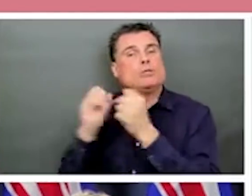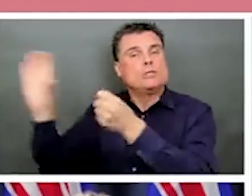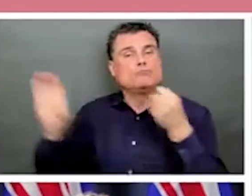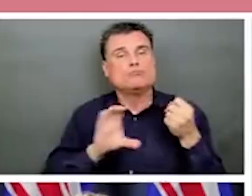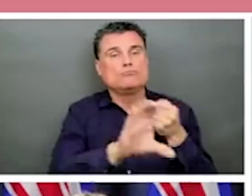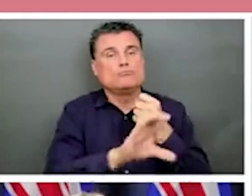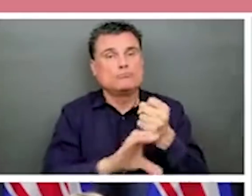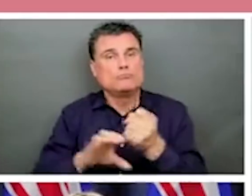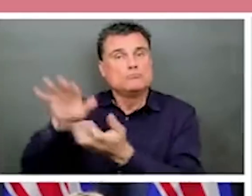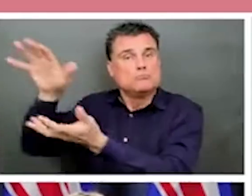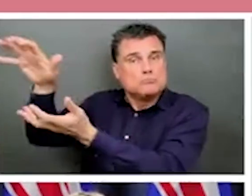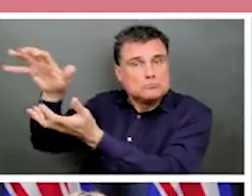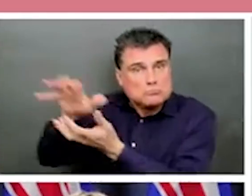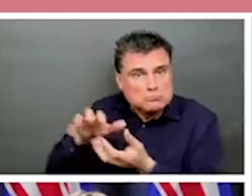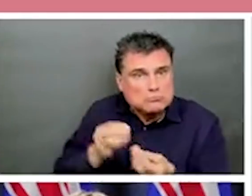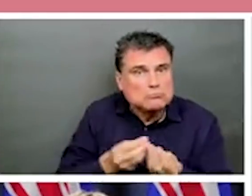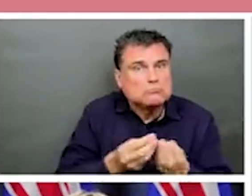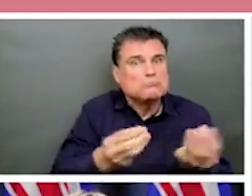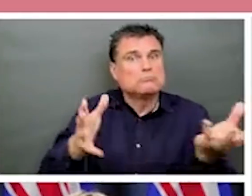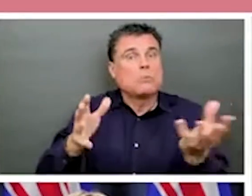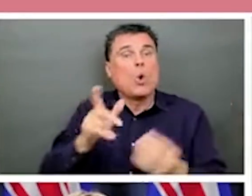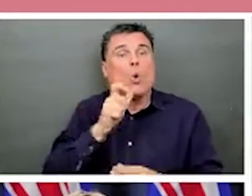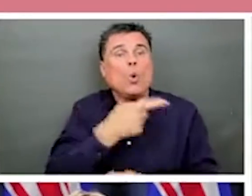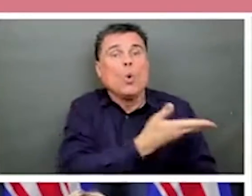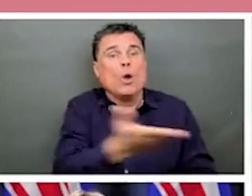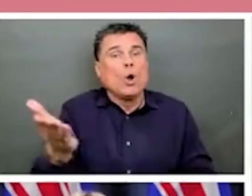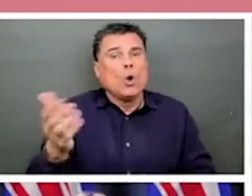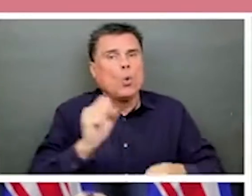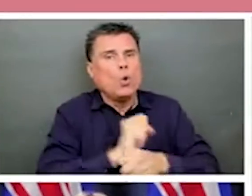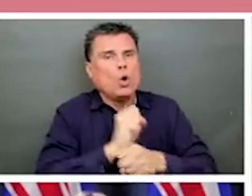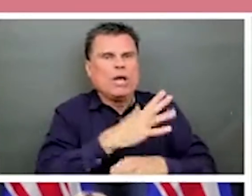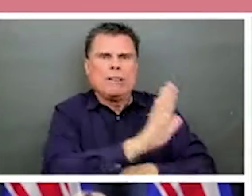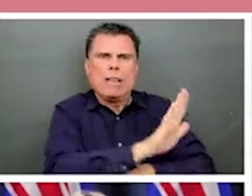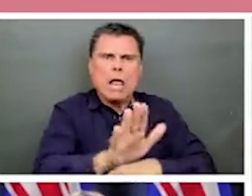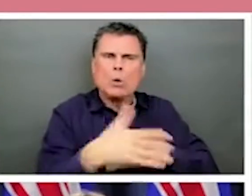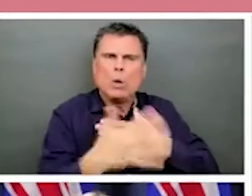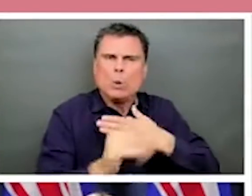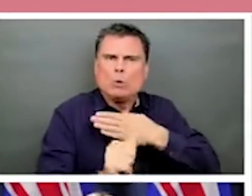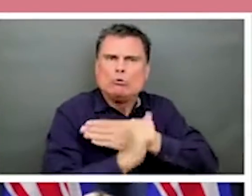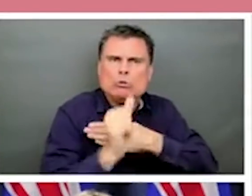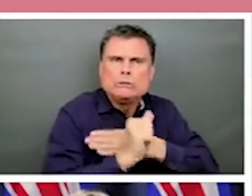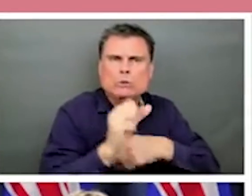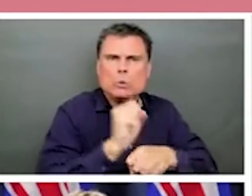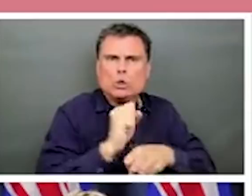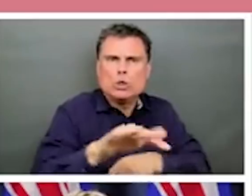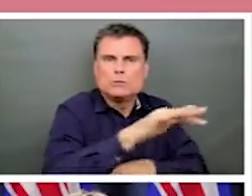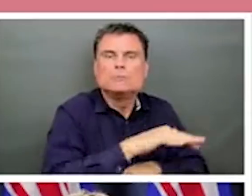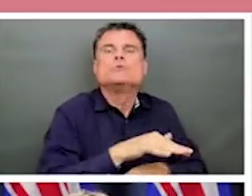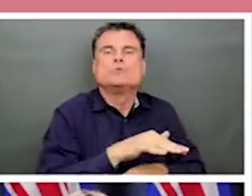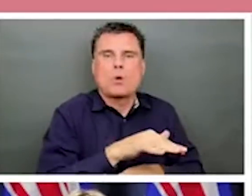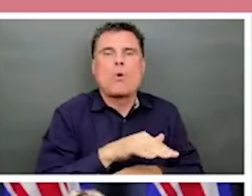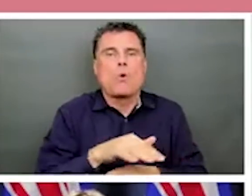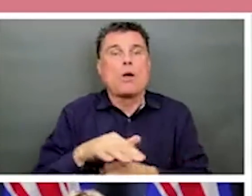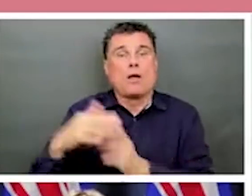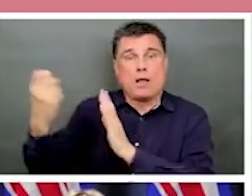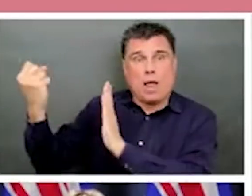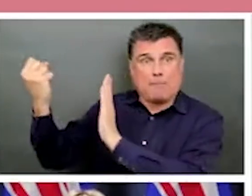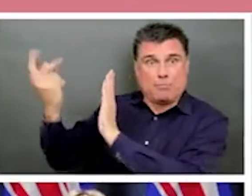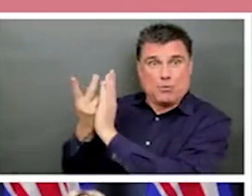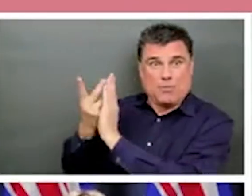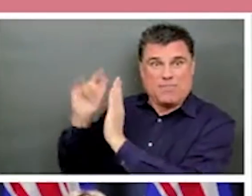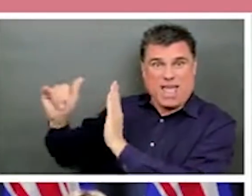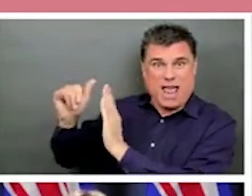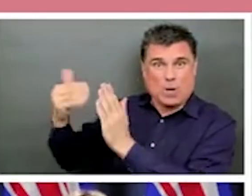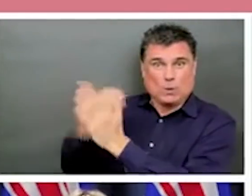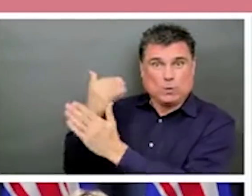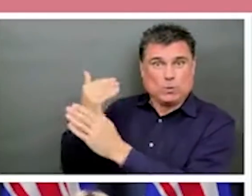workers in specific at-risk workplaces and industries. We now have 2 vaccines that have been approved by for use